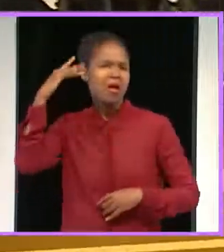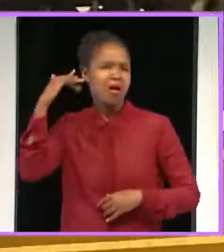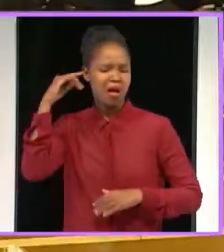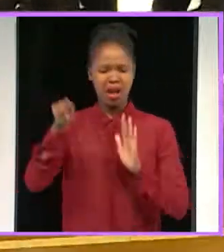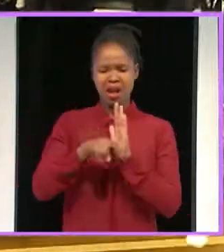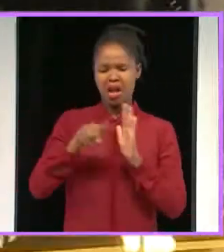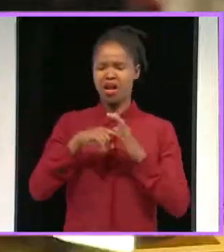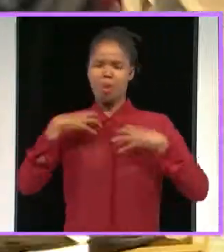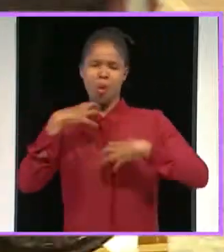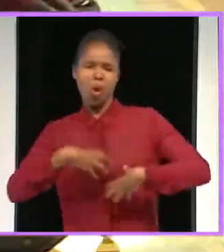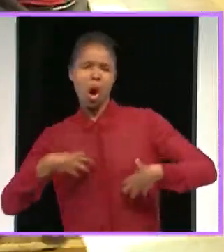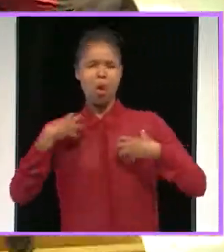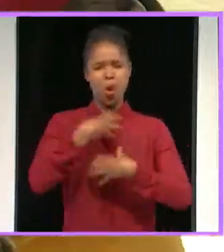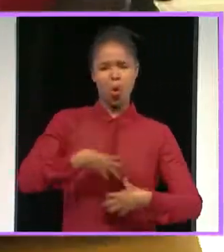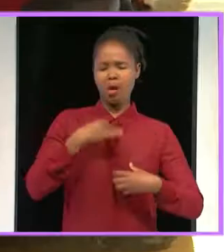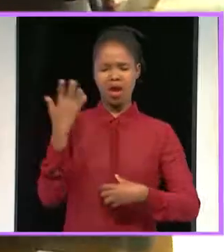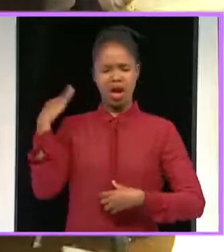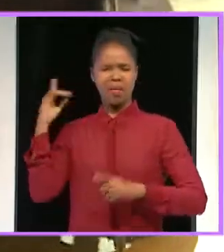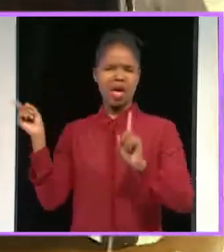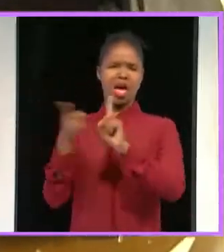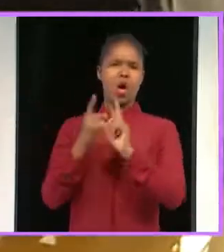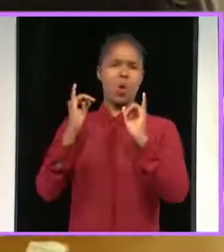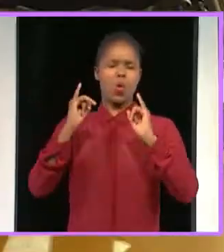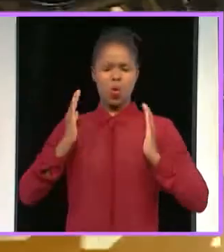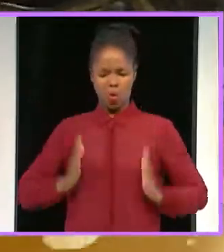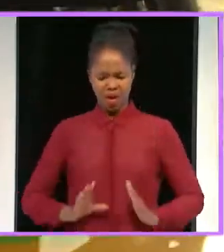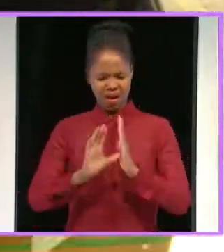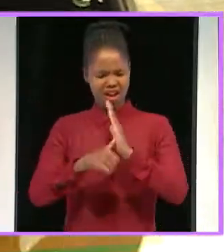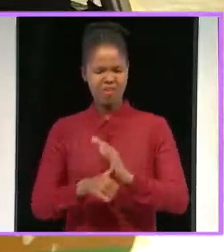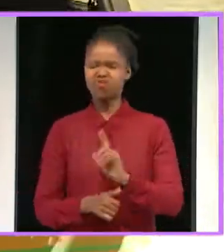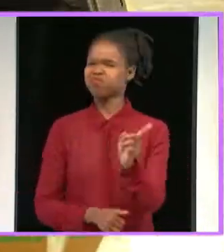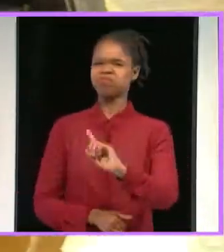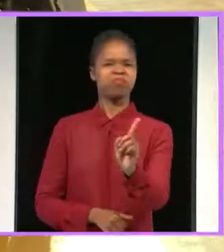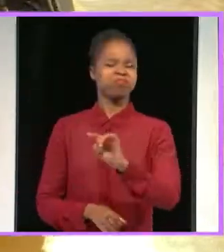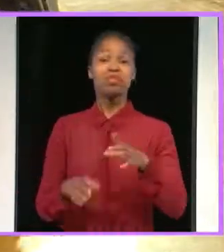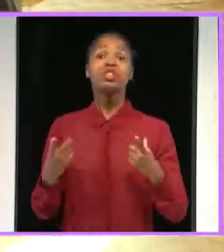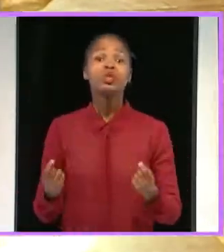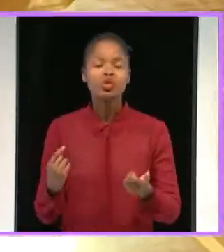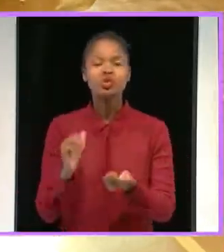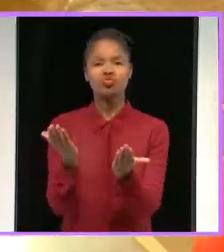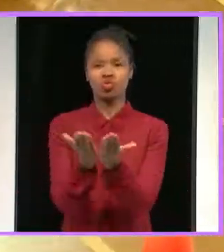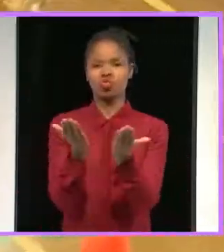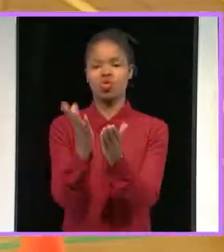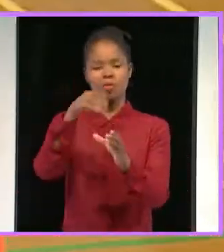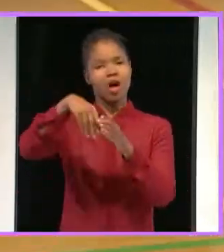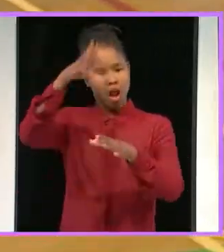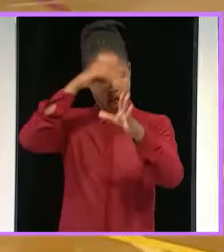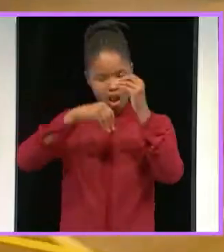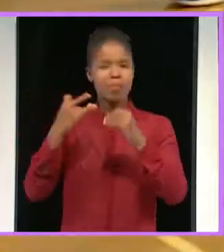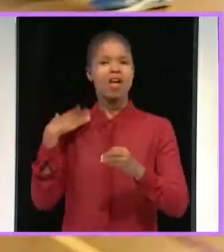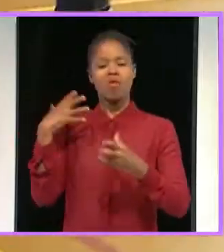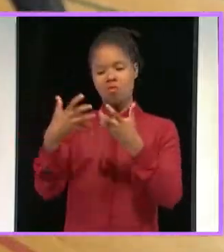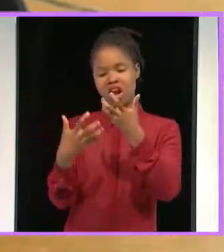memories try the injury. So that's when I decided to go back to school. That's when I was doing civil